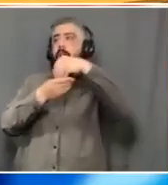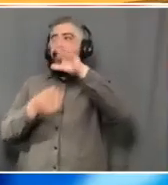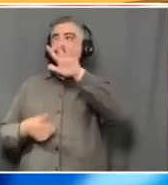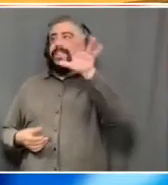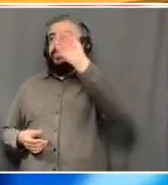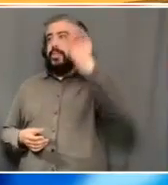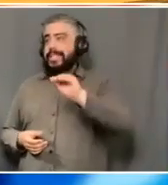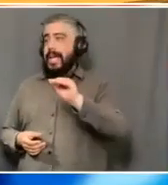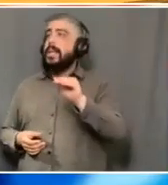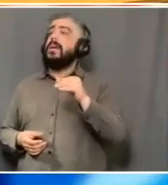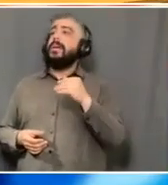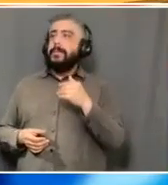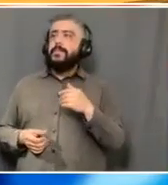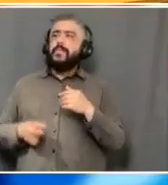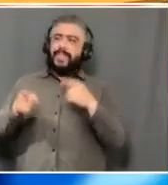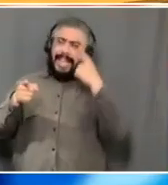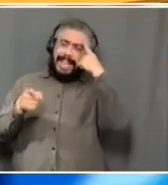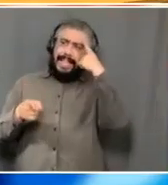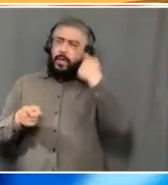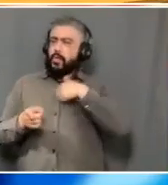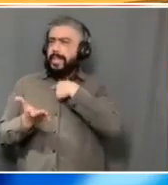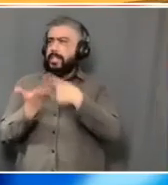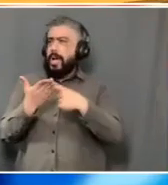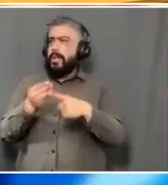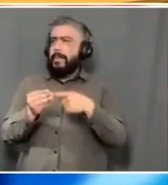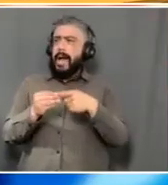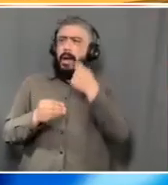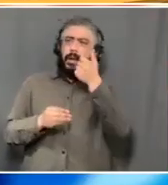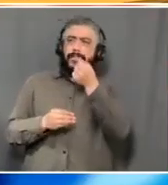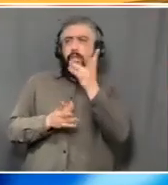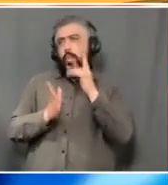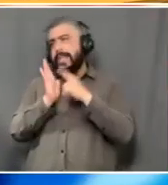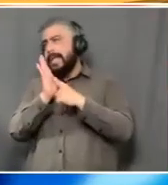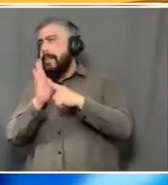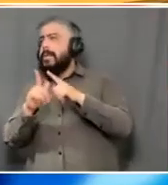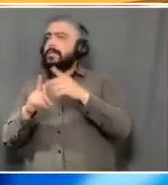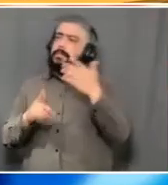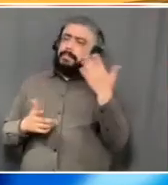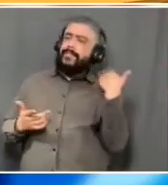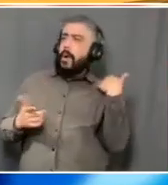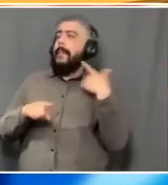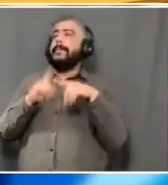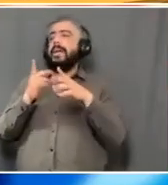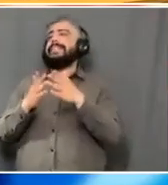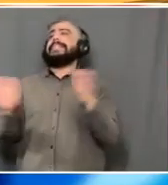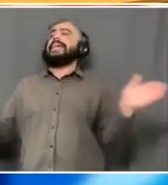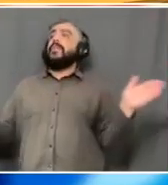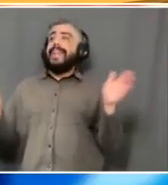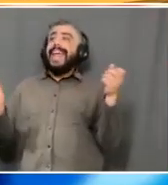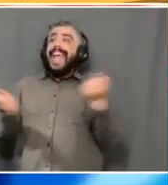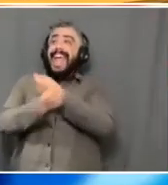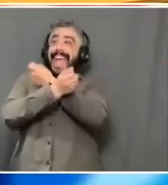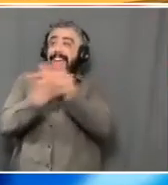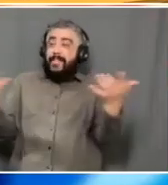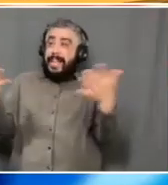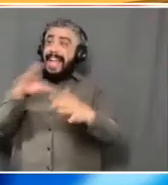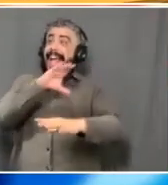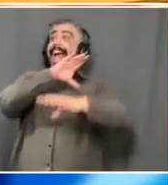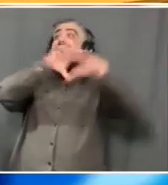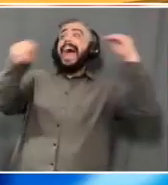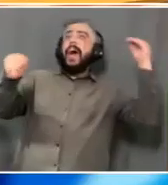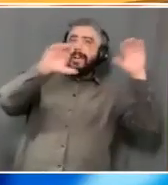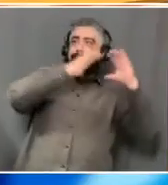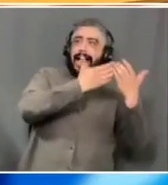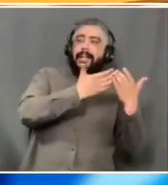there are, so I think we covered some examples previously, but generally everything outside of the classroom, whether labor